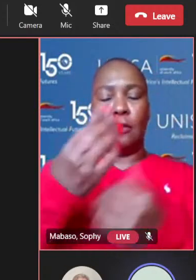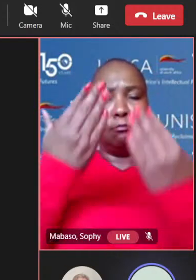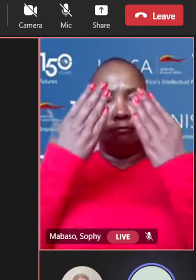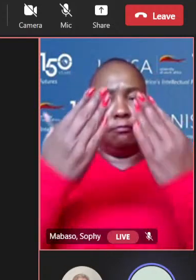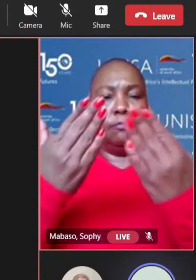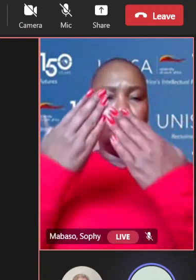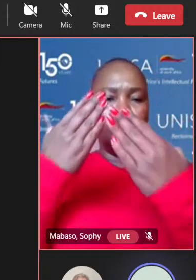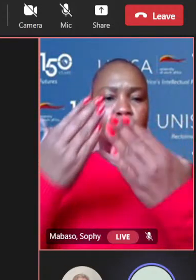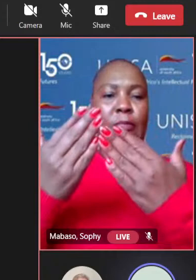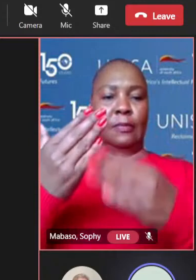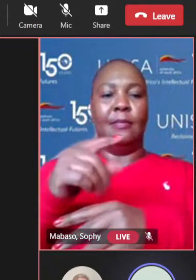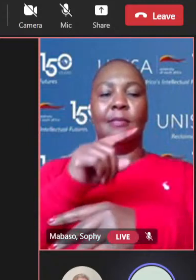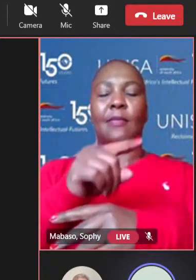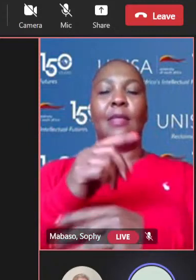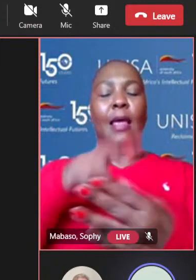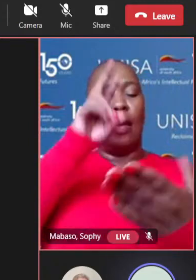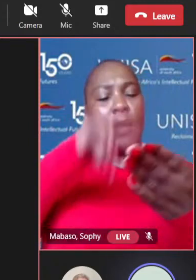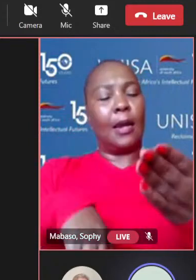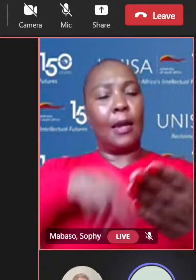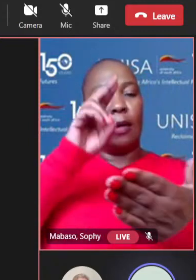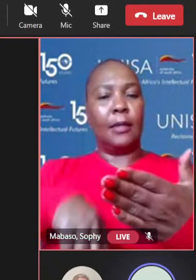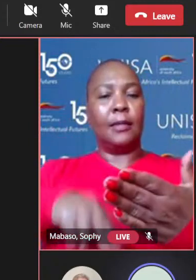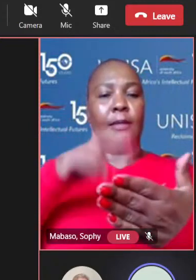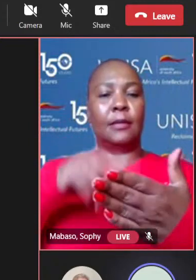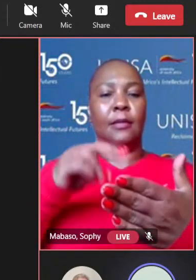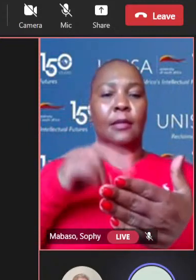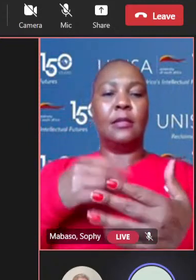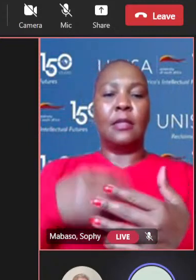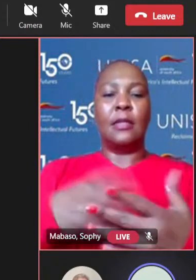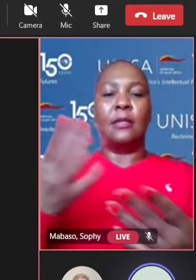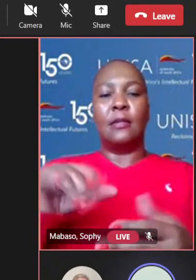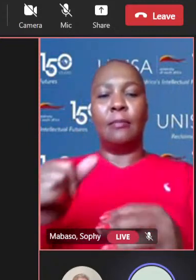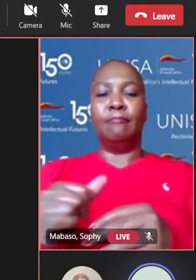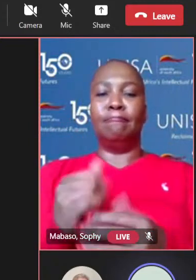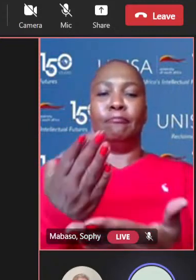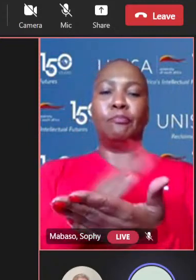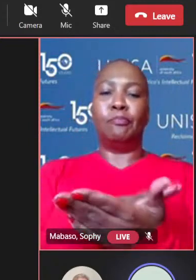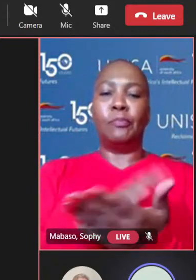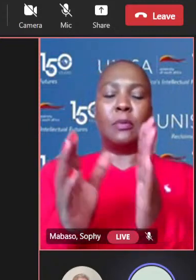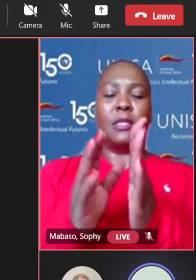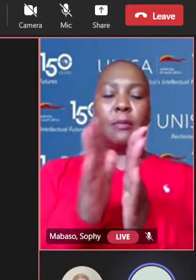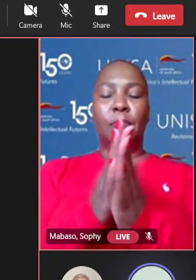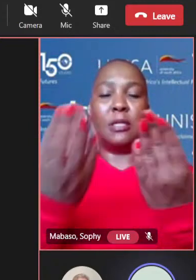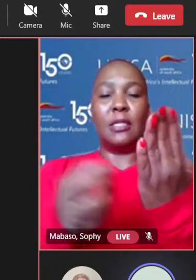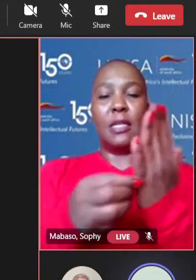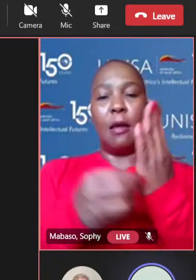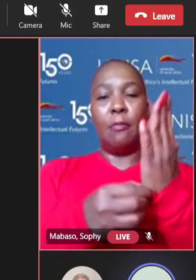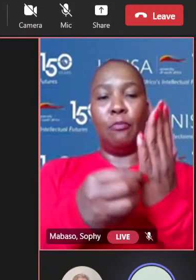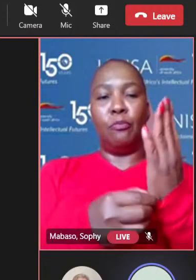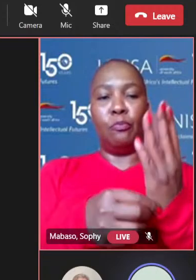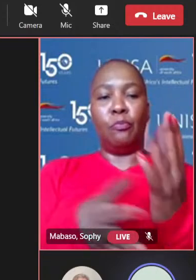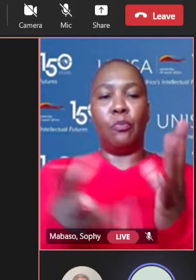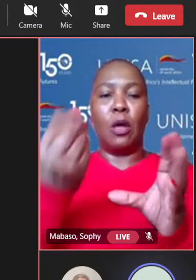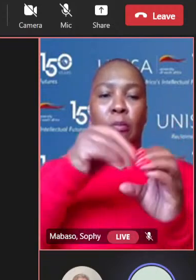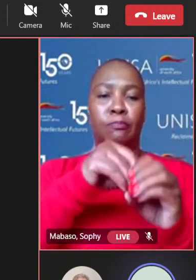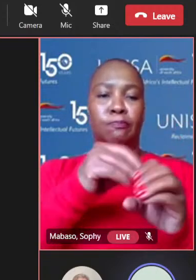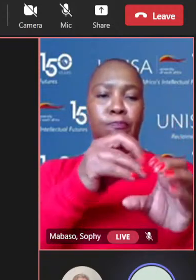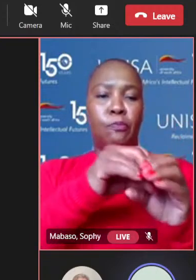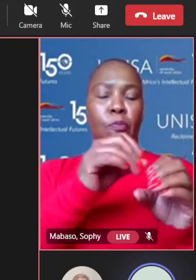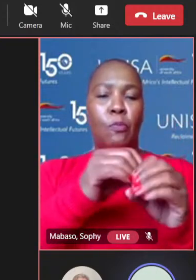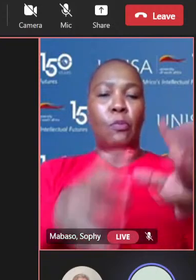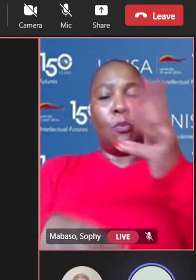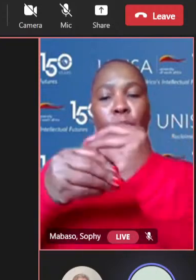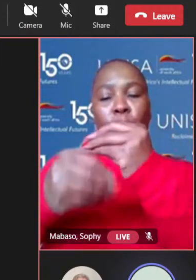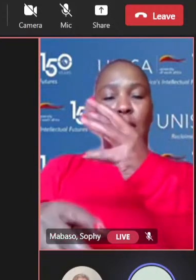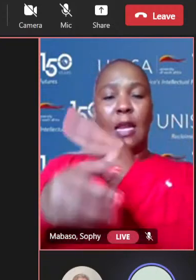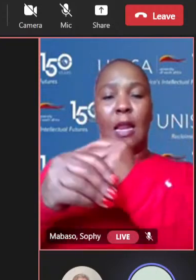unit. You read and study the relevant sections of prescribed books. You are able to incorporate additional material if necessary. You